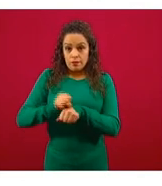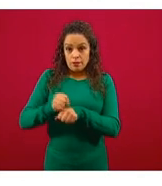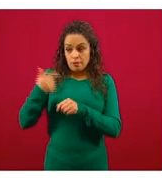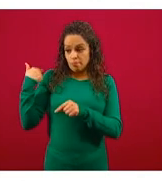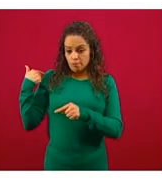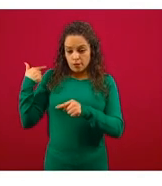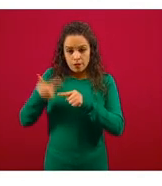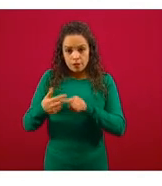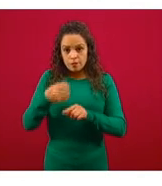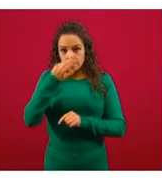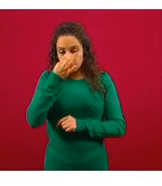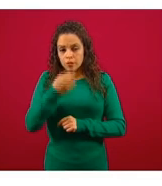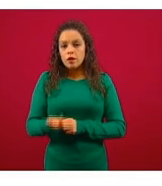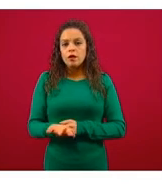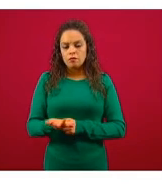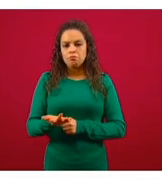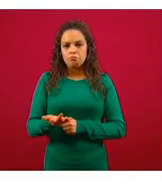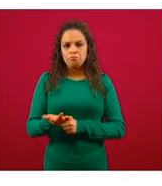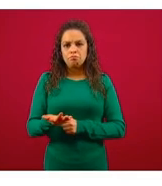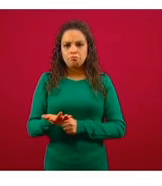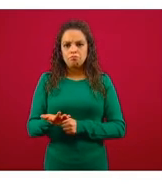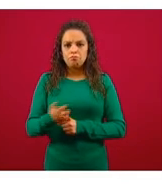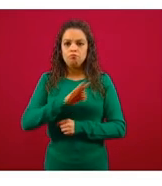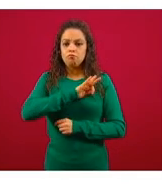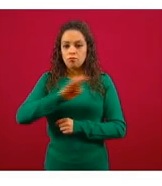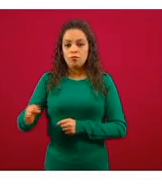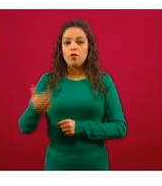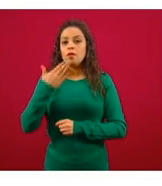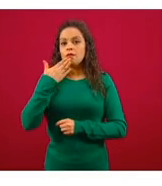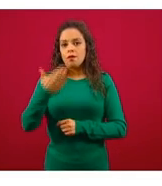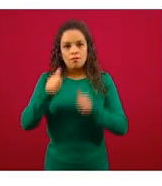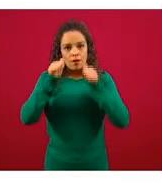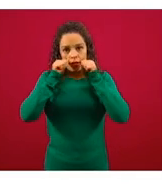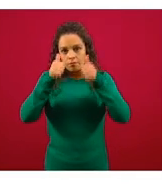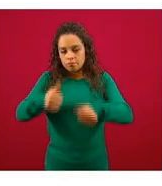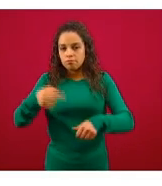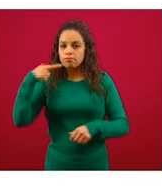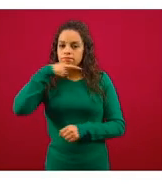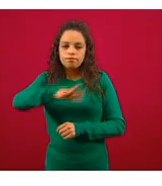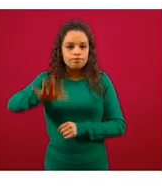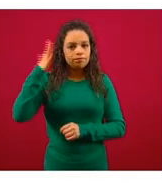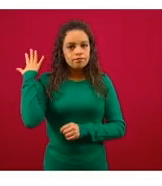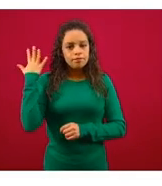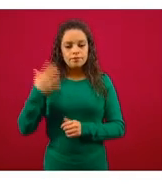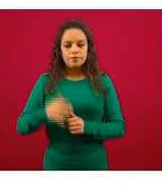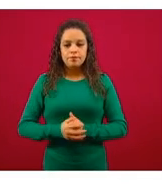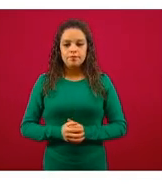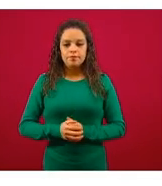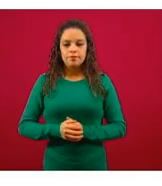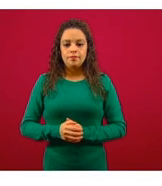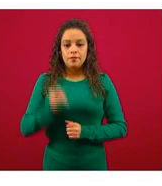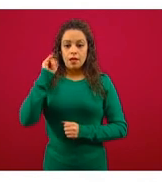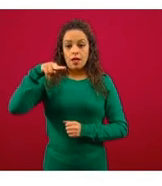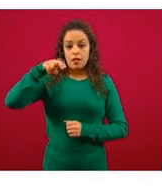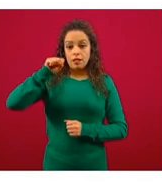still have enough capacity to provide for maximum demand.